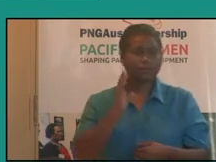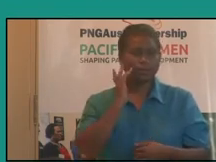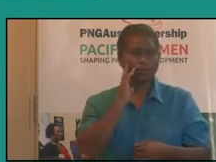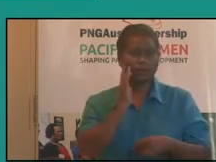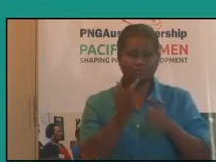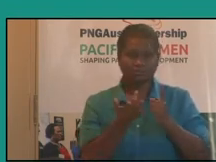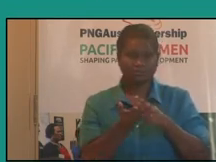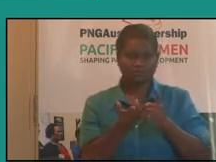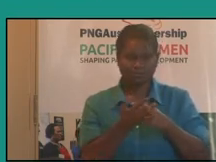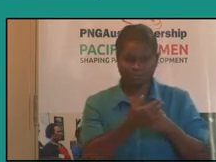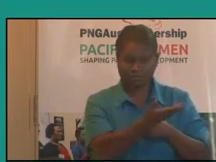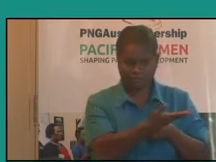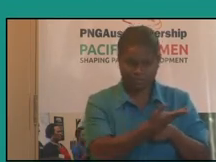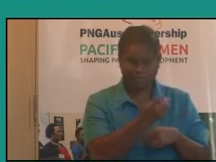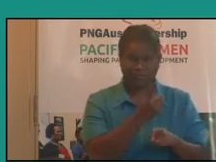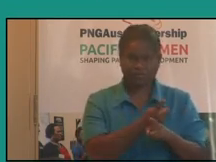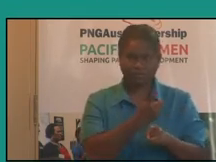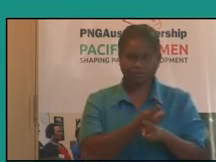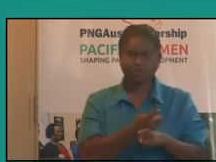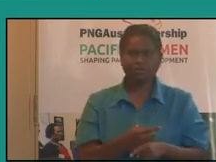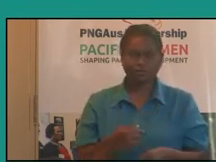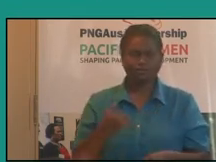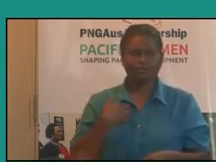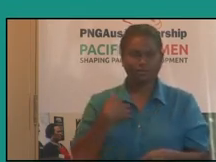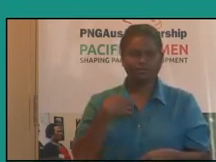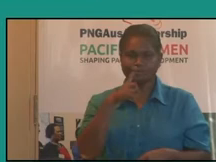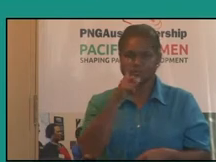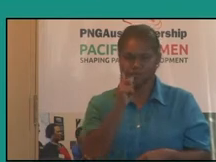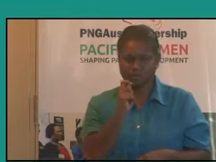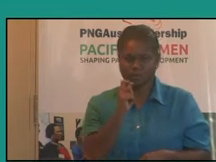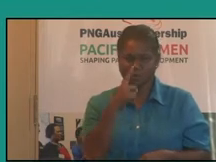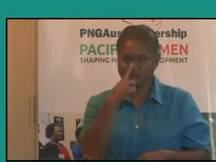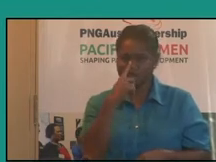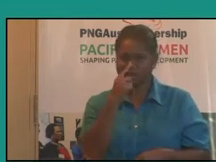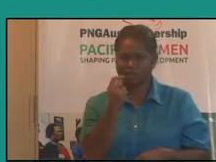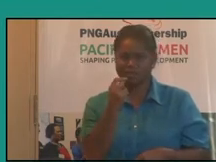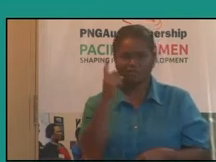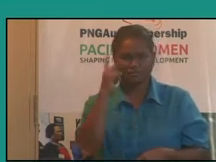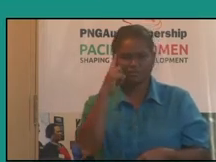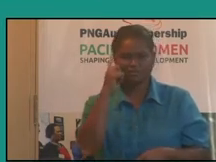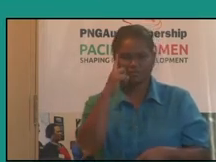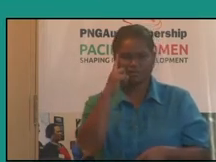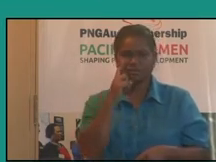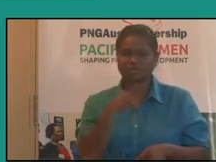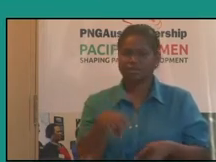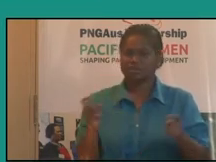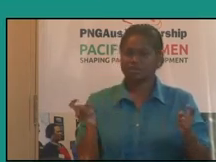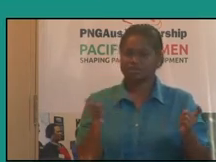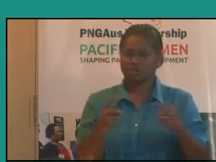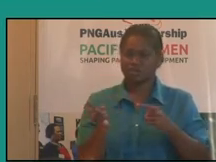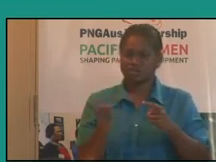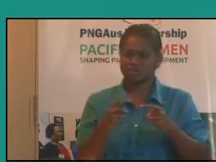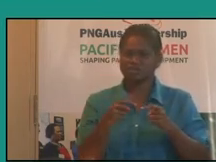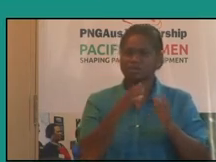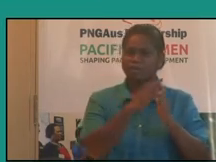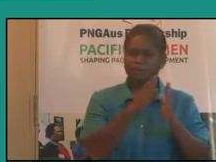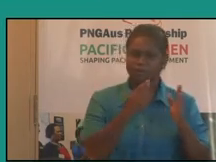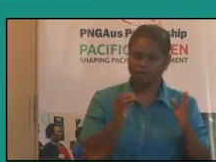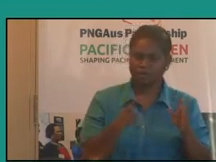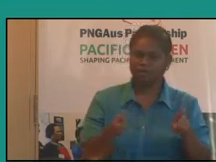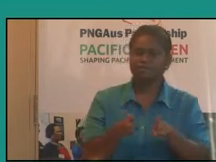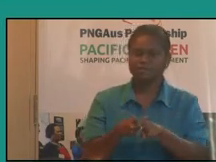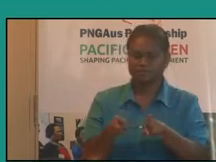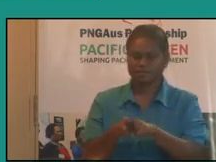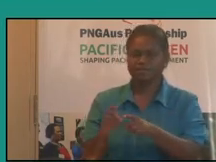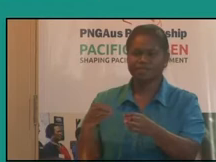to the challenges that are faced in PNG. They are very similar or the same to the ones that we are